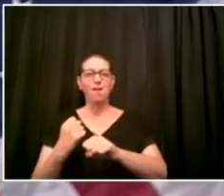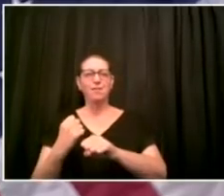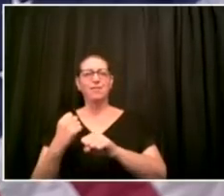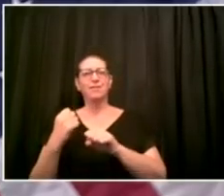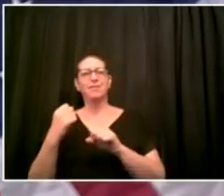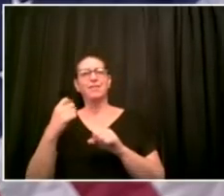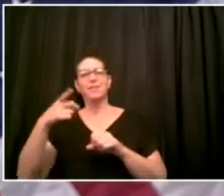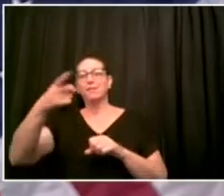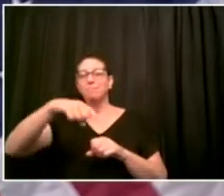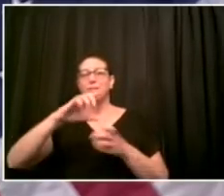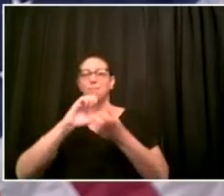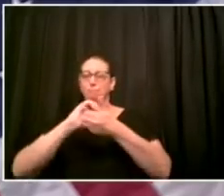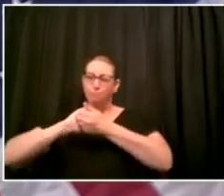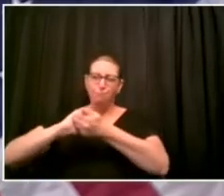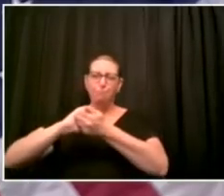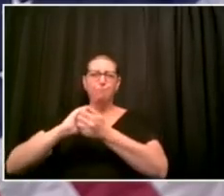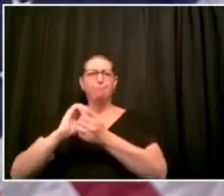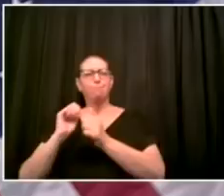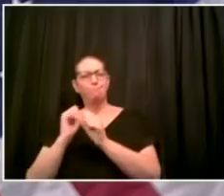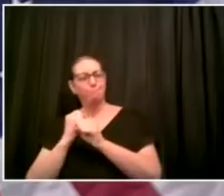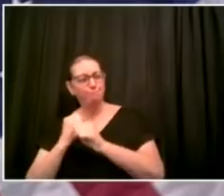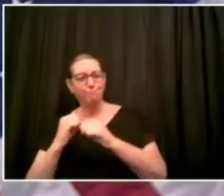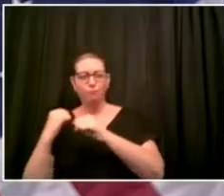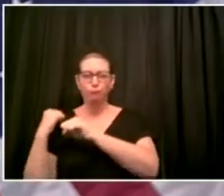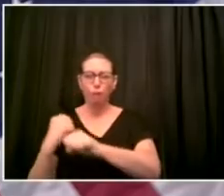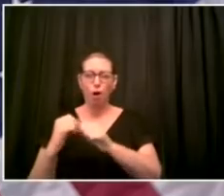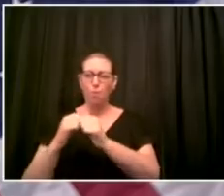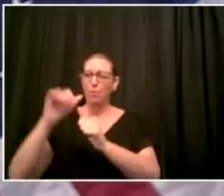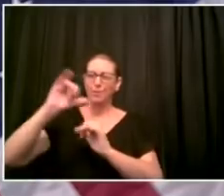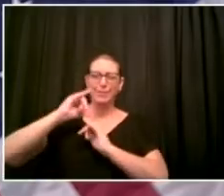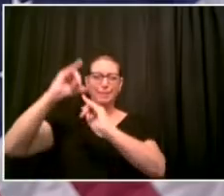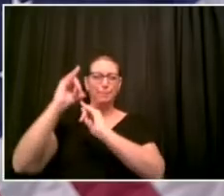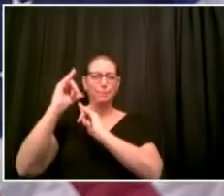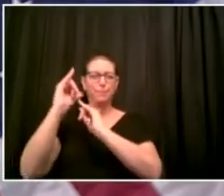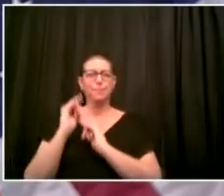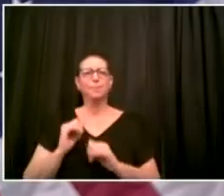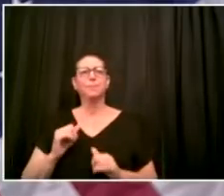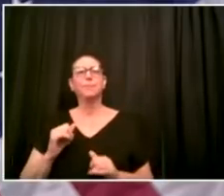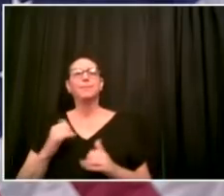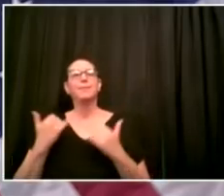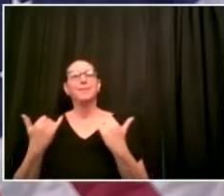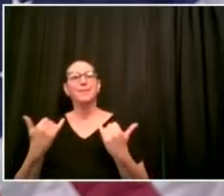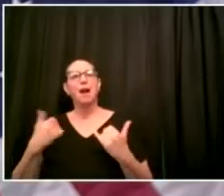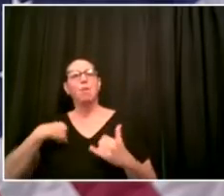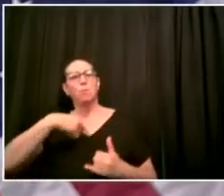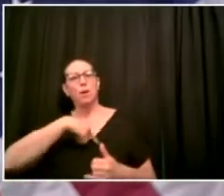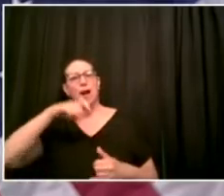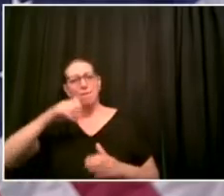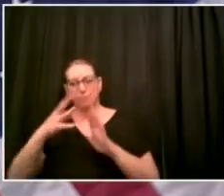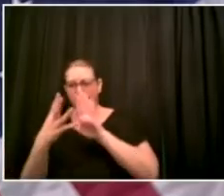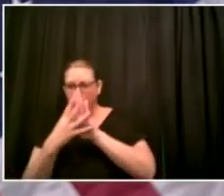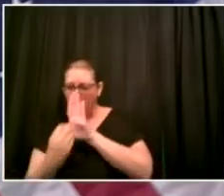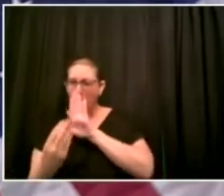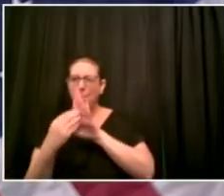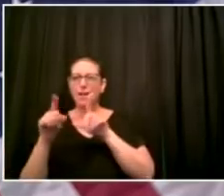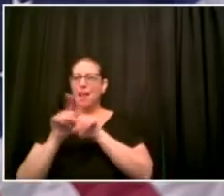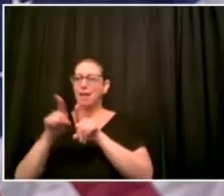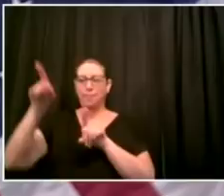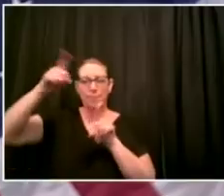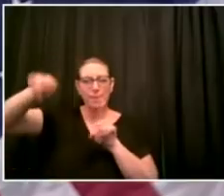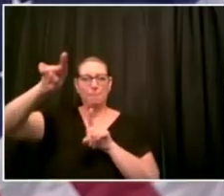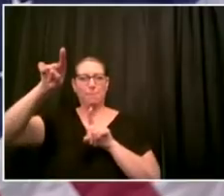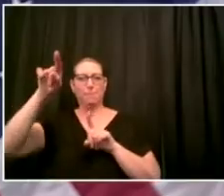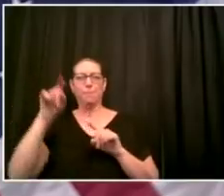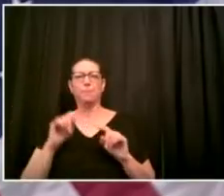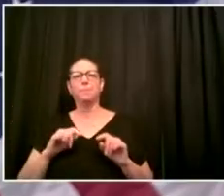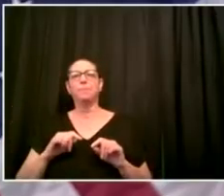we're called to do now. So as we reflect on Memorial Day and the sacrifices of others,